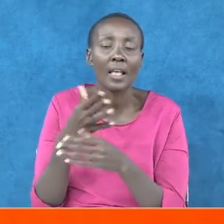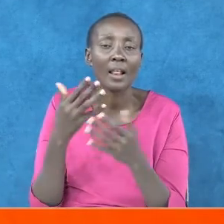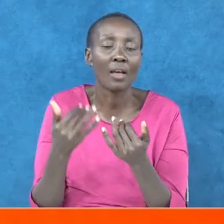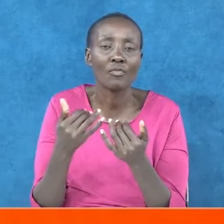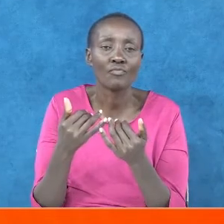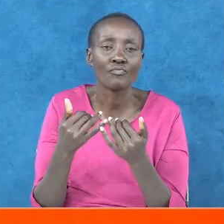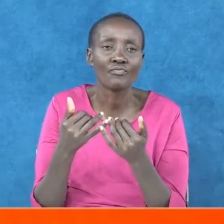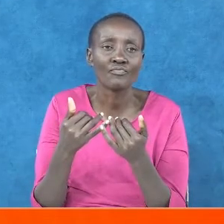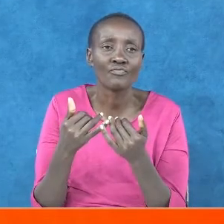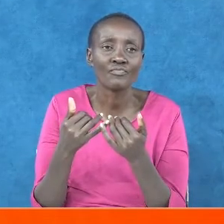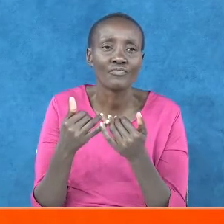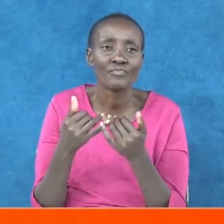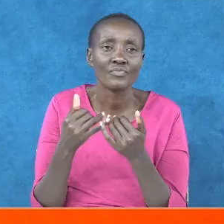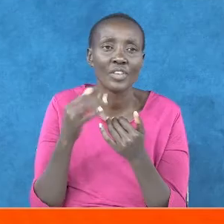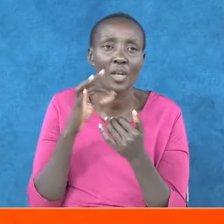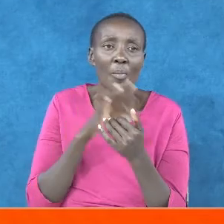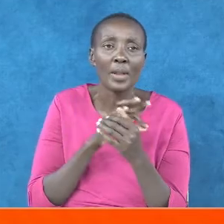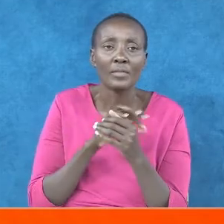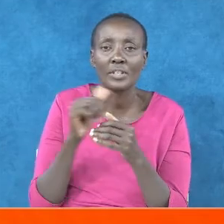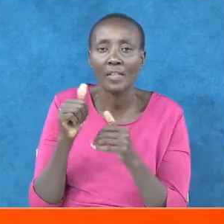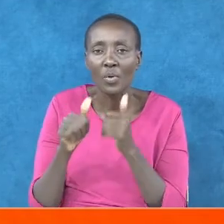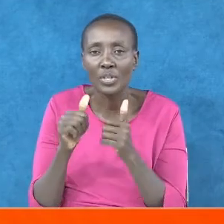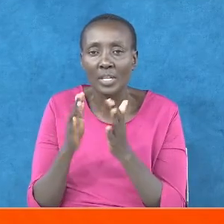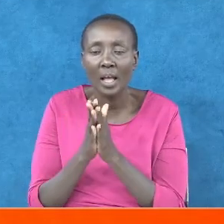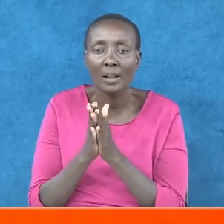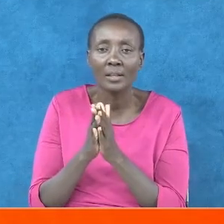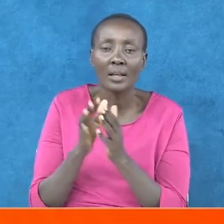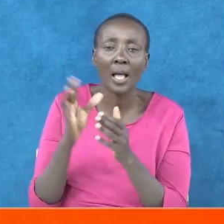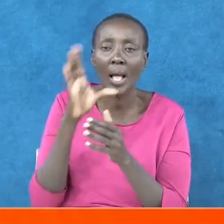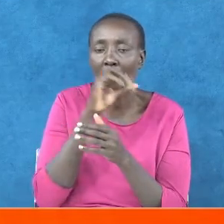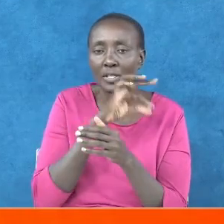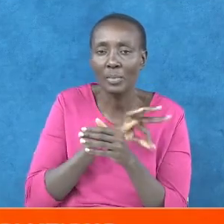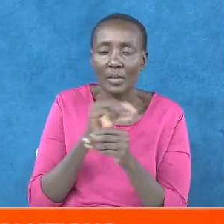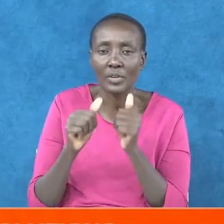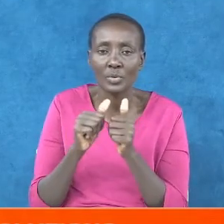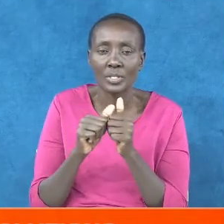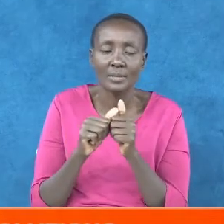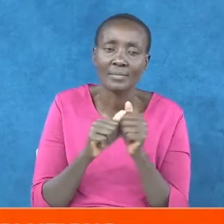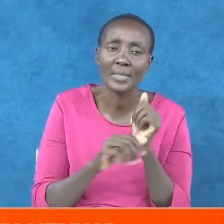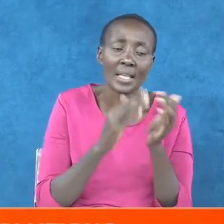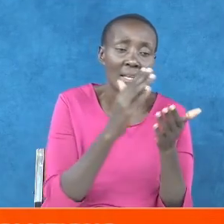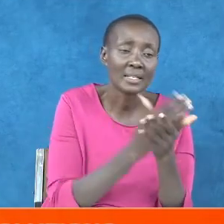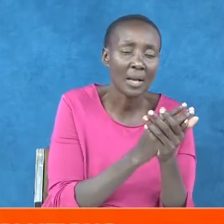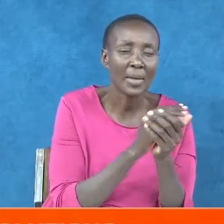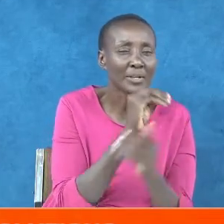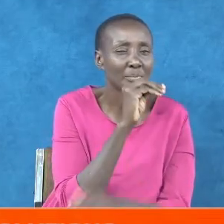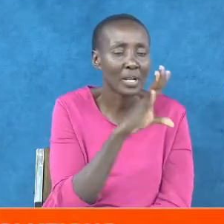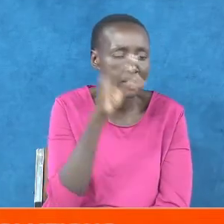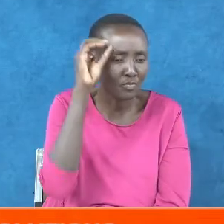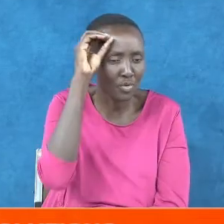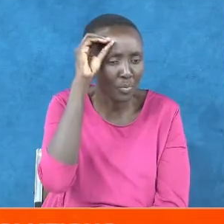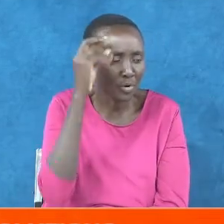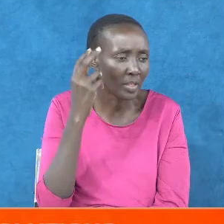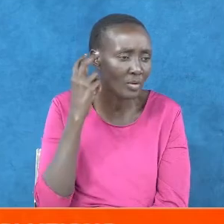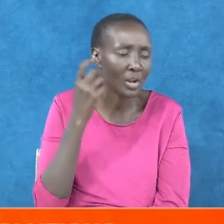downside? Well, some forms of alternative dispute resolution can be very expensive. So the opinions that you got were